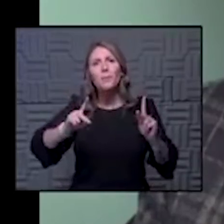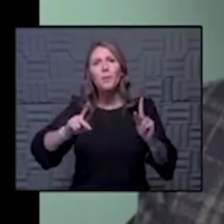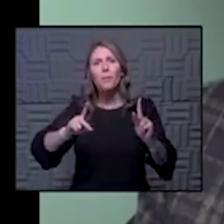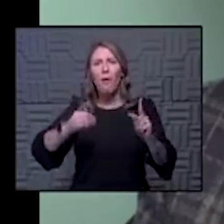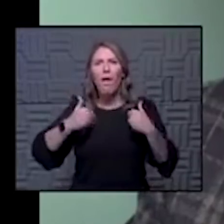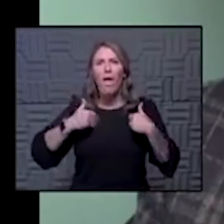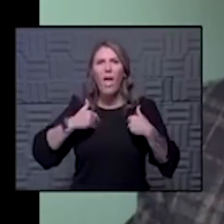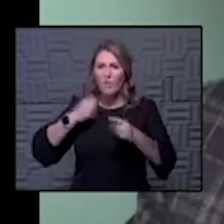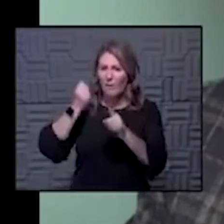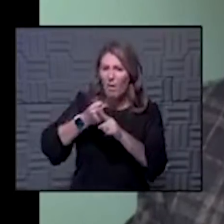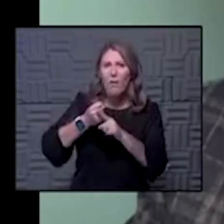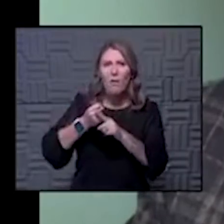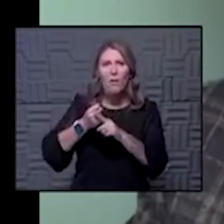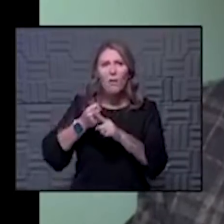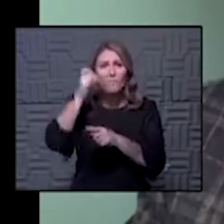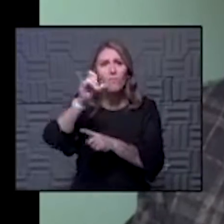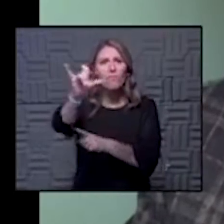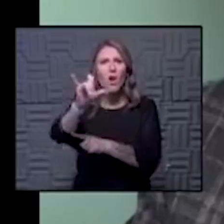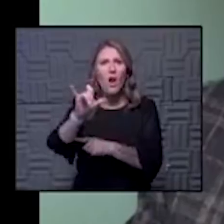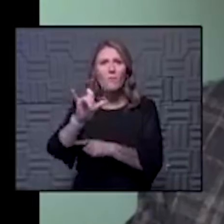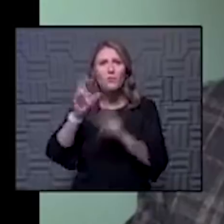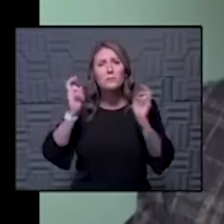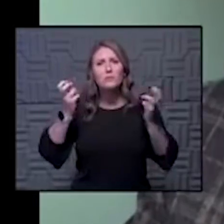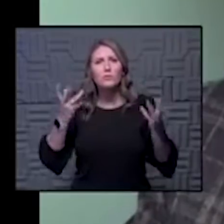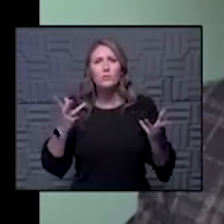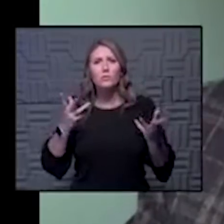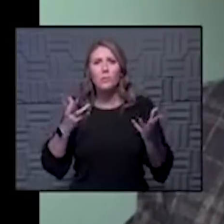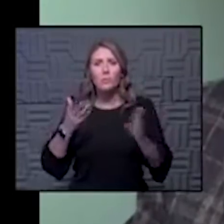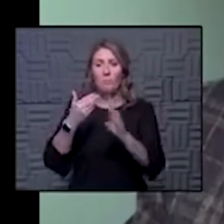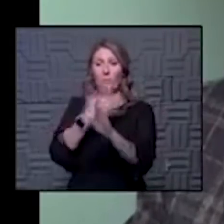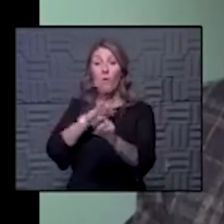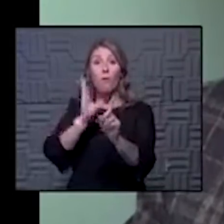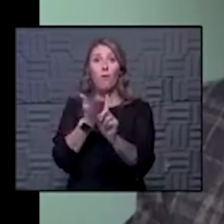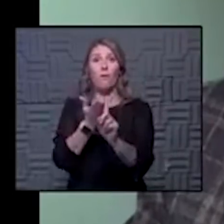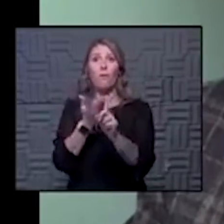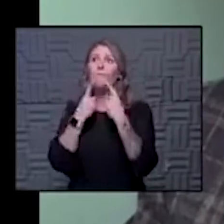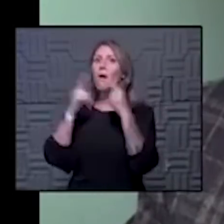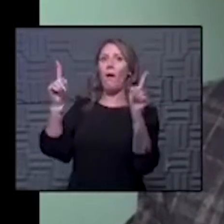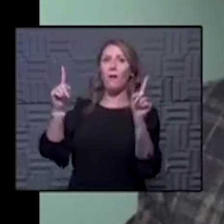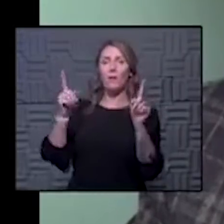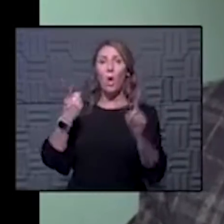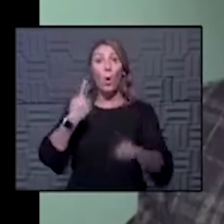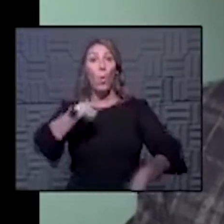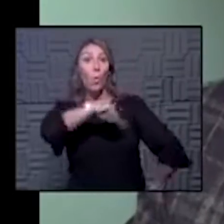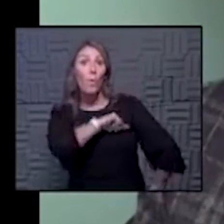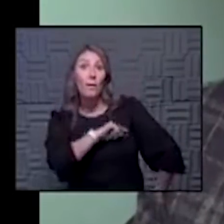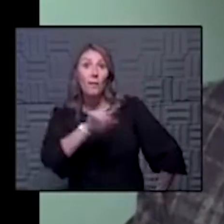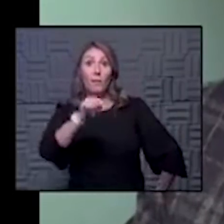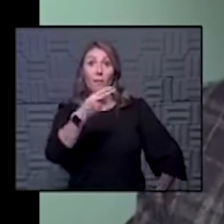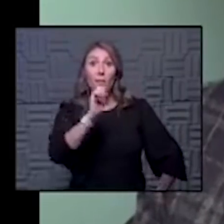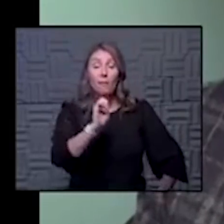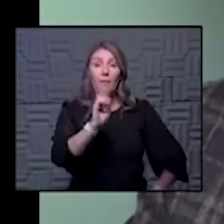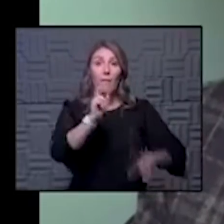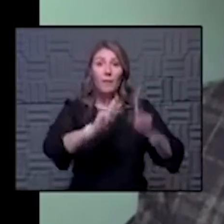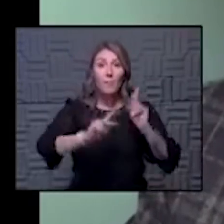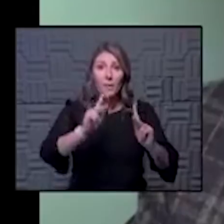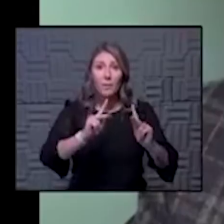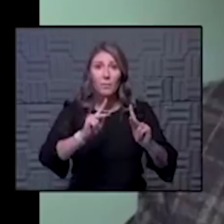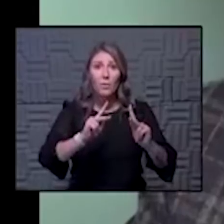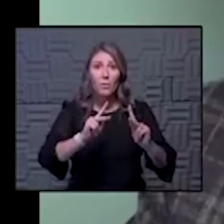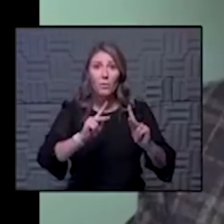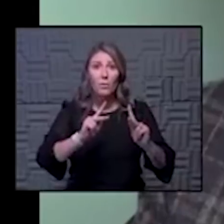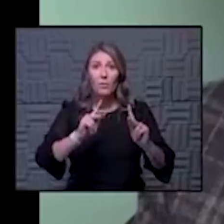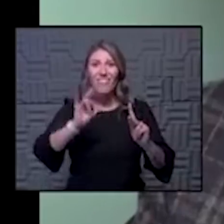injuries before we are finally convinced that we the people is a character